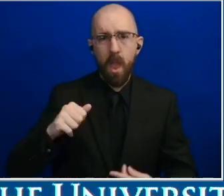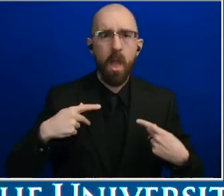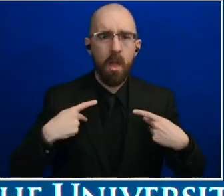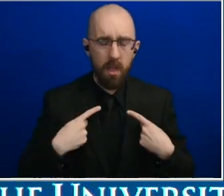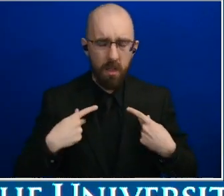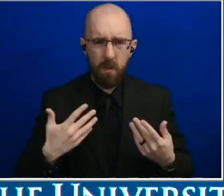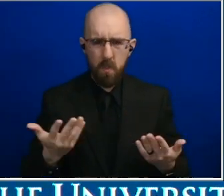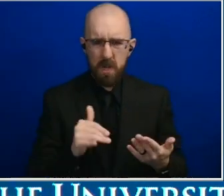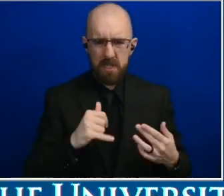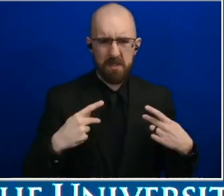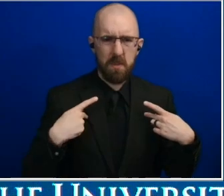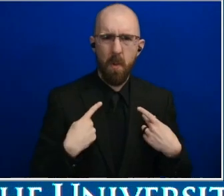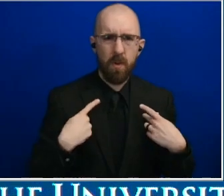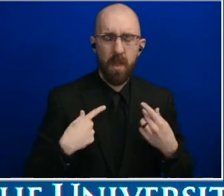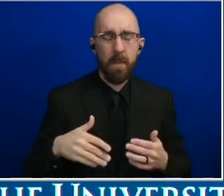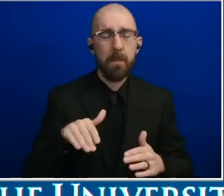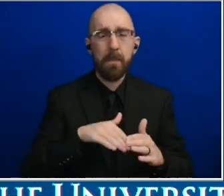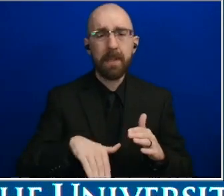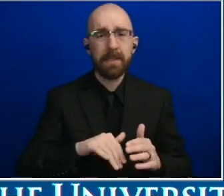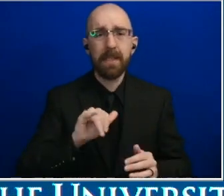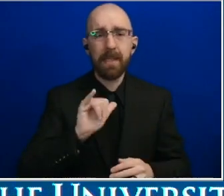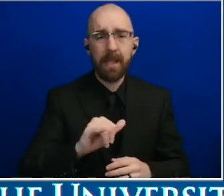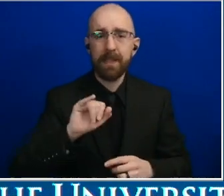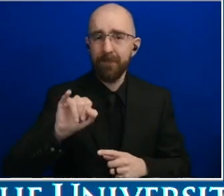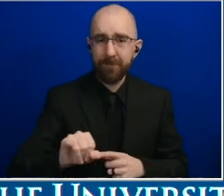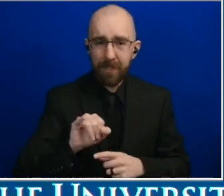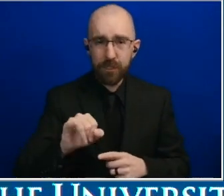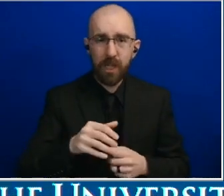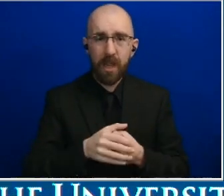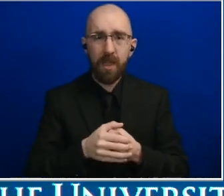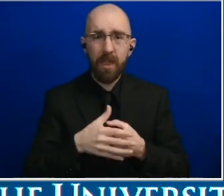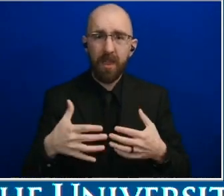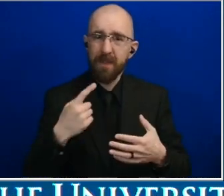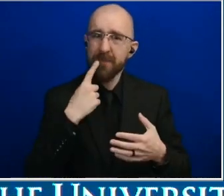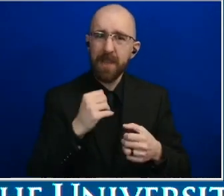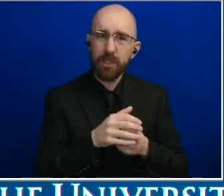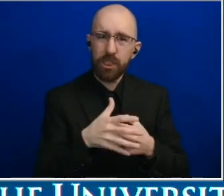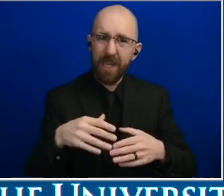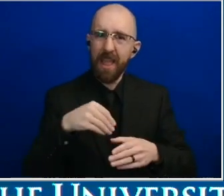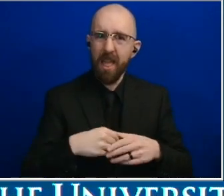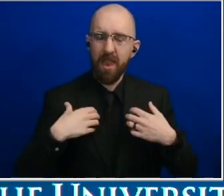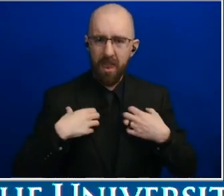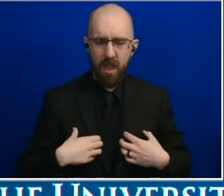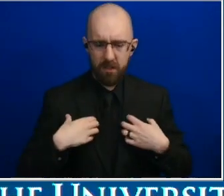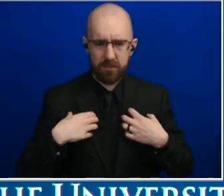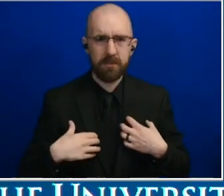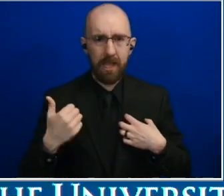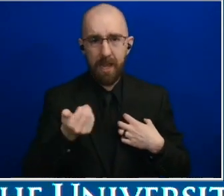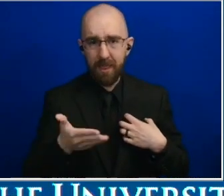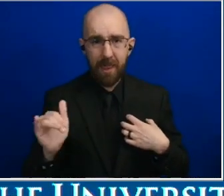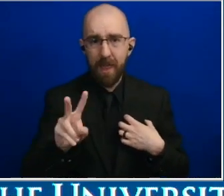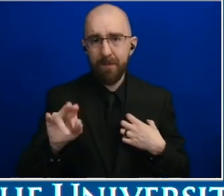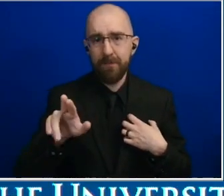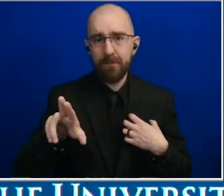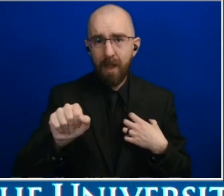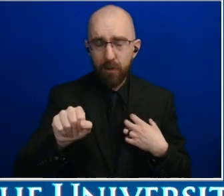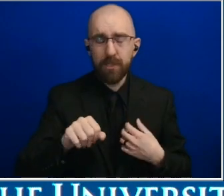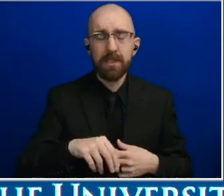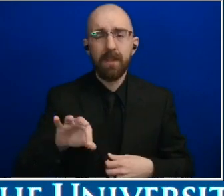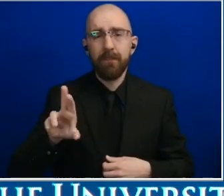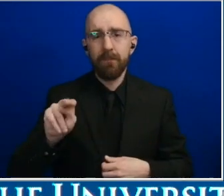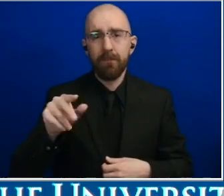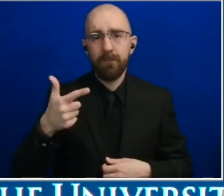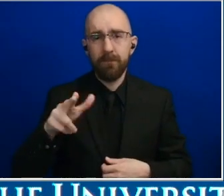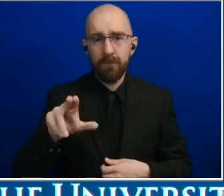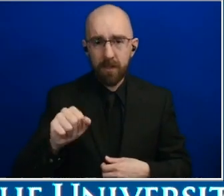Basically, pneumonia is an infection or inflammation in the lungs. It can be caused by anything, such as viruses, fungus, bacteria.